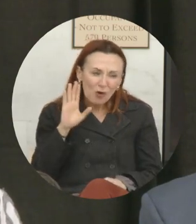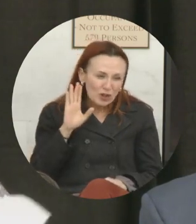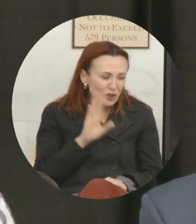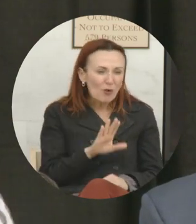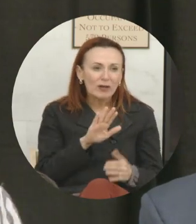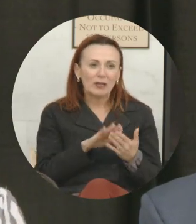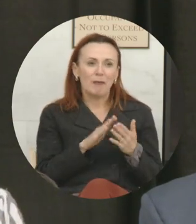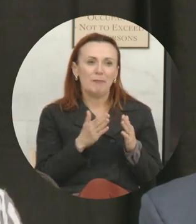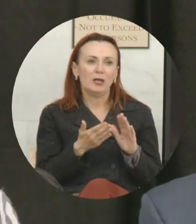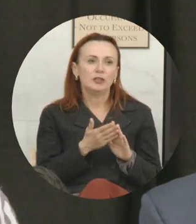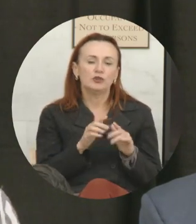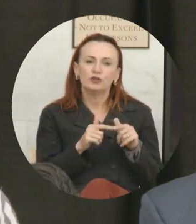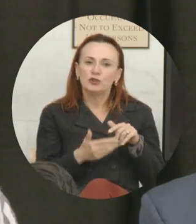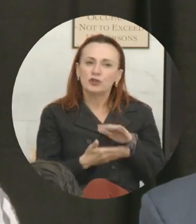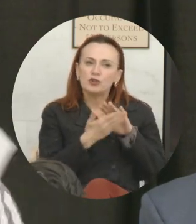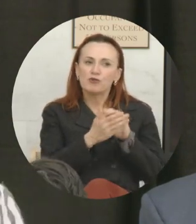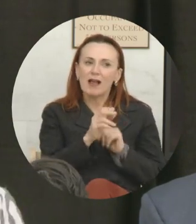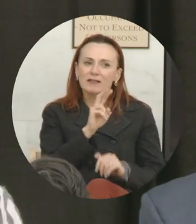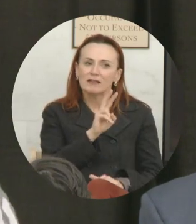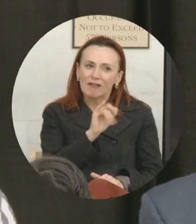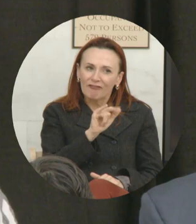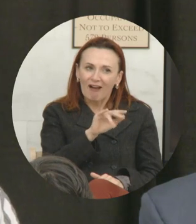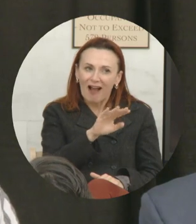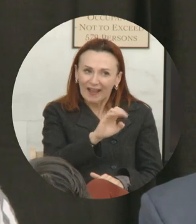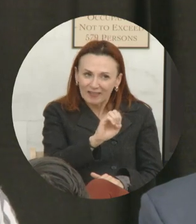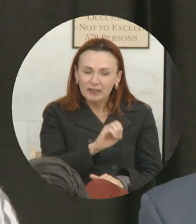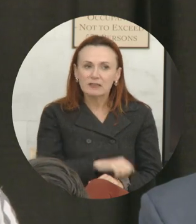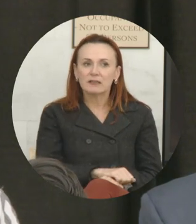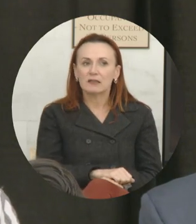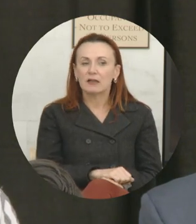community to address violence. And I went to